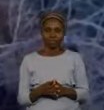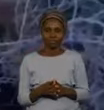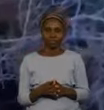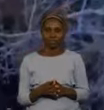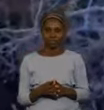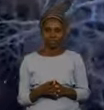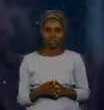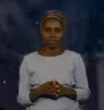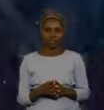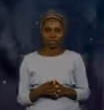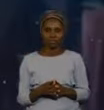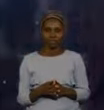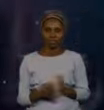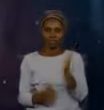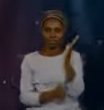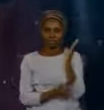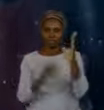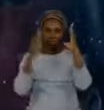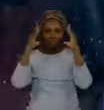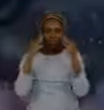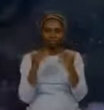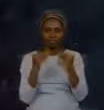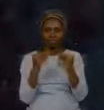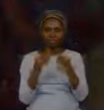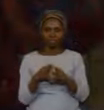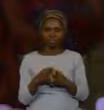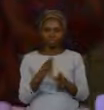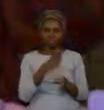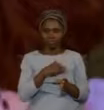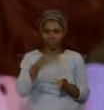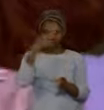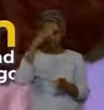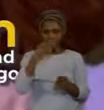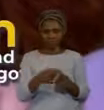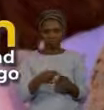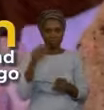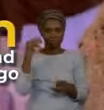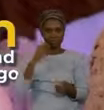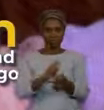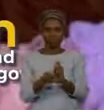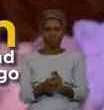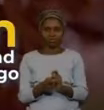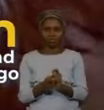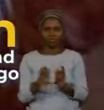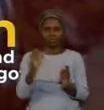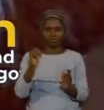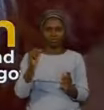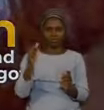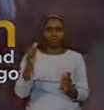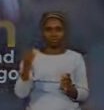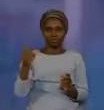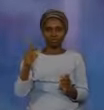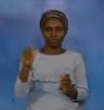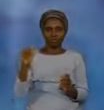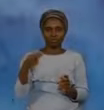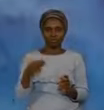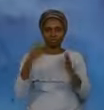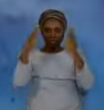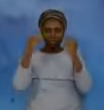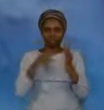Abraham experienced it, and his name was changed. Sarah experienced it, and she got laughter.